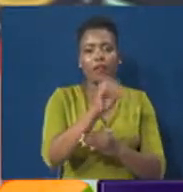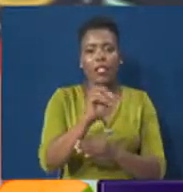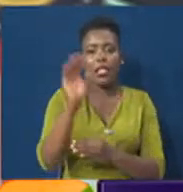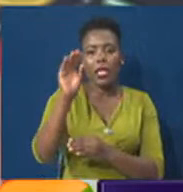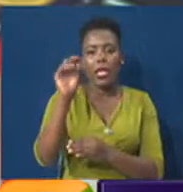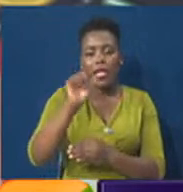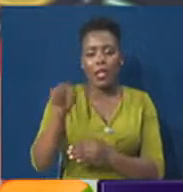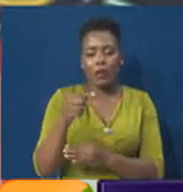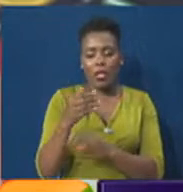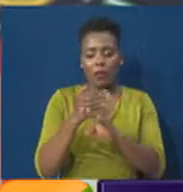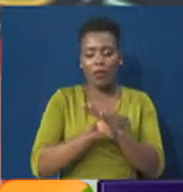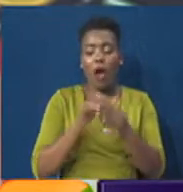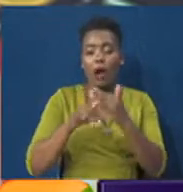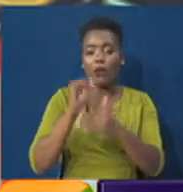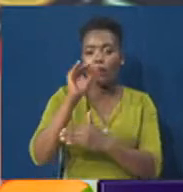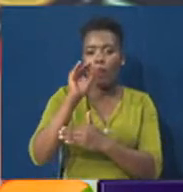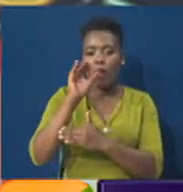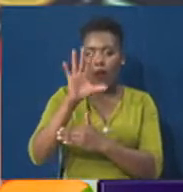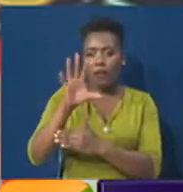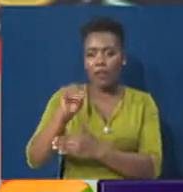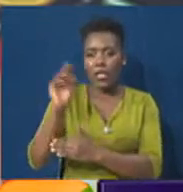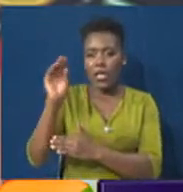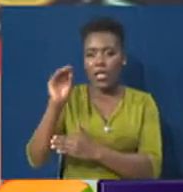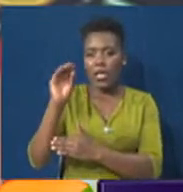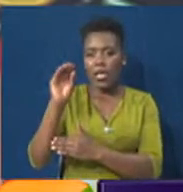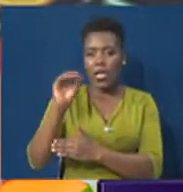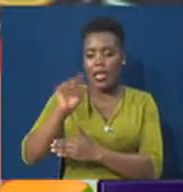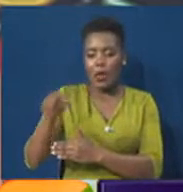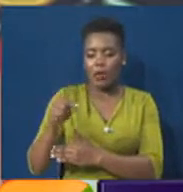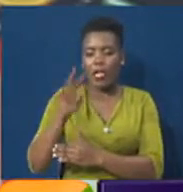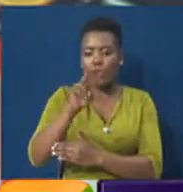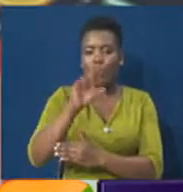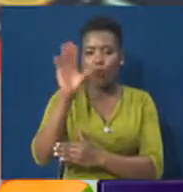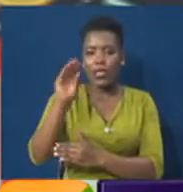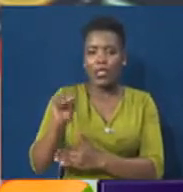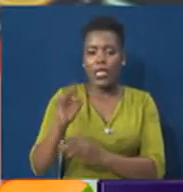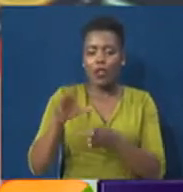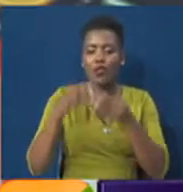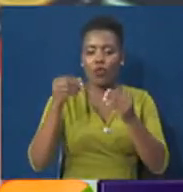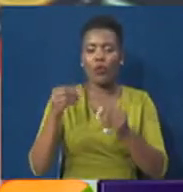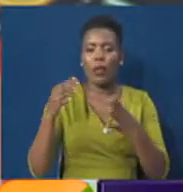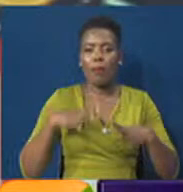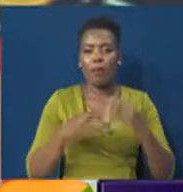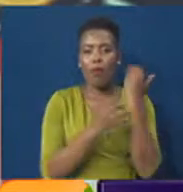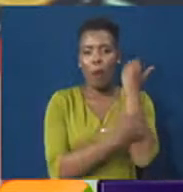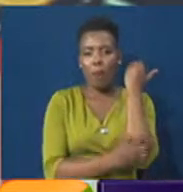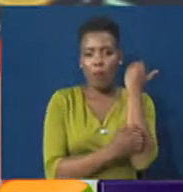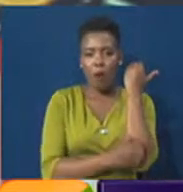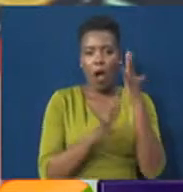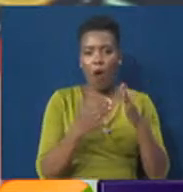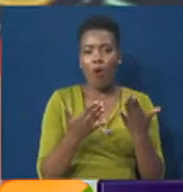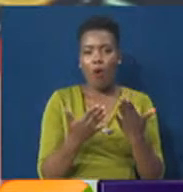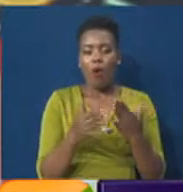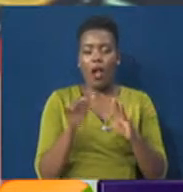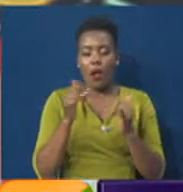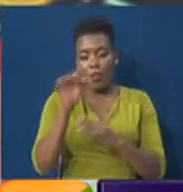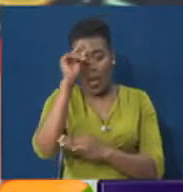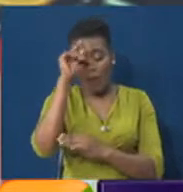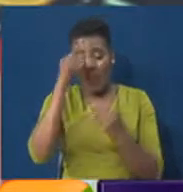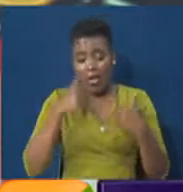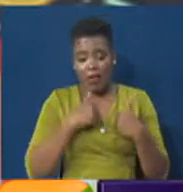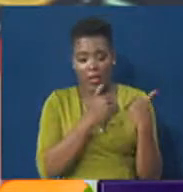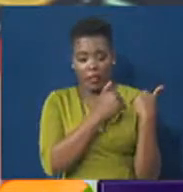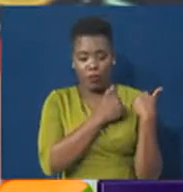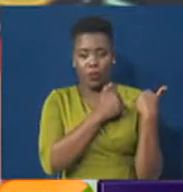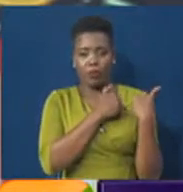earlier, out of that 50,000, only 2% goes to the low-income earners. Therefore, the government has a deliberate